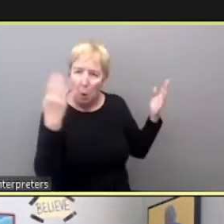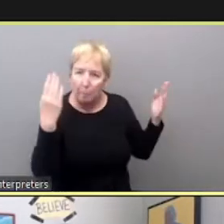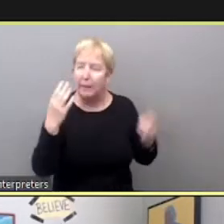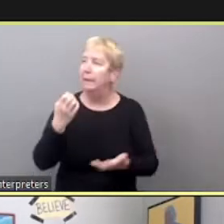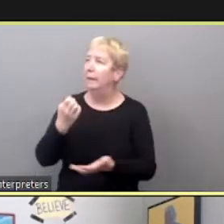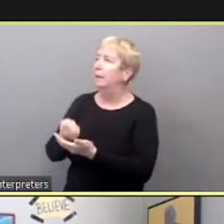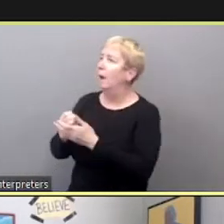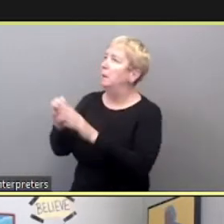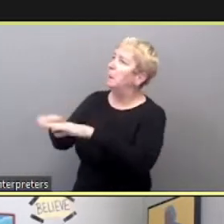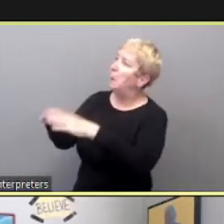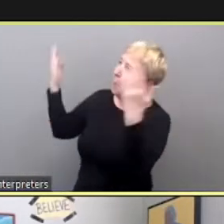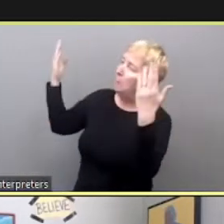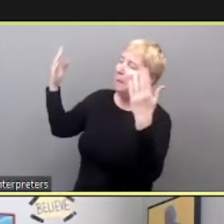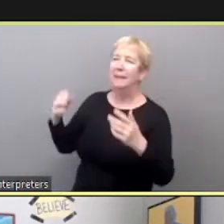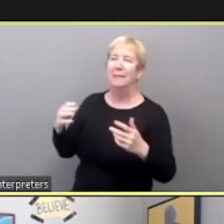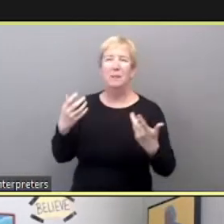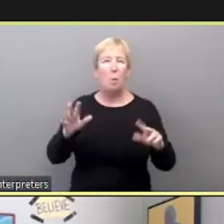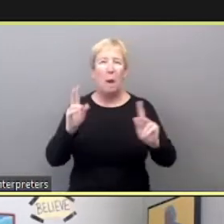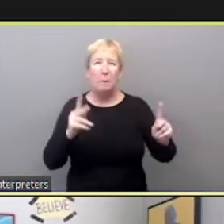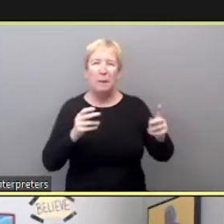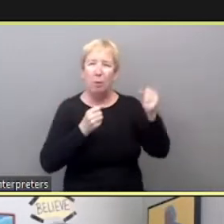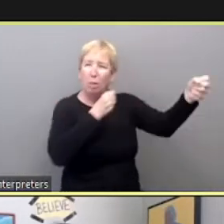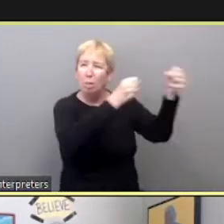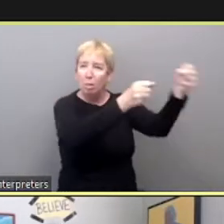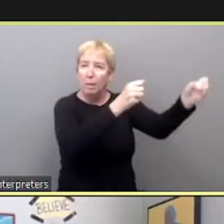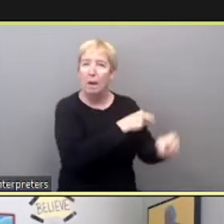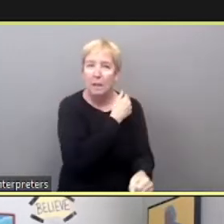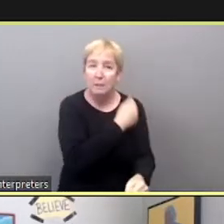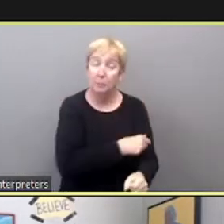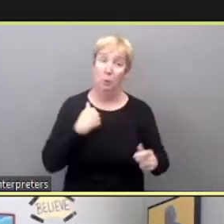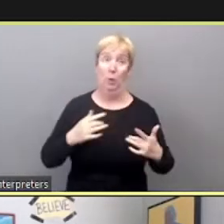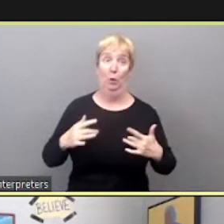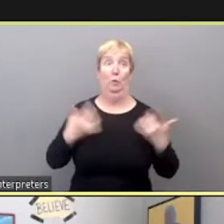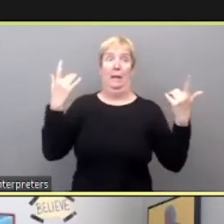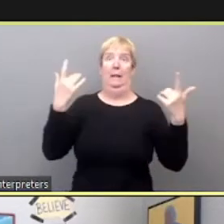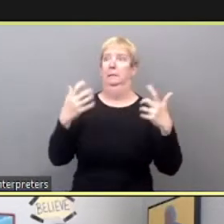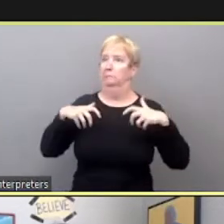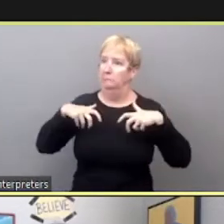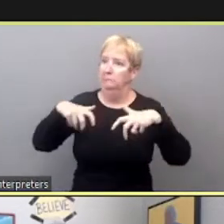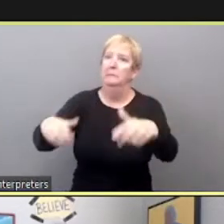out of hospitals. So we're excited about that. Next slide.